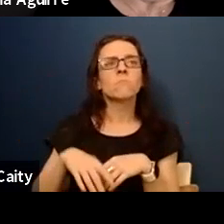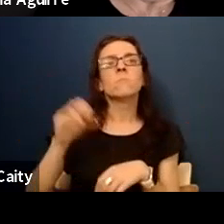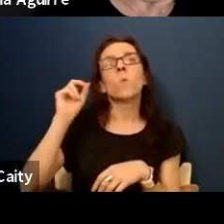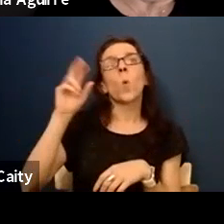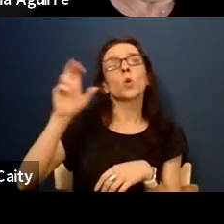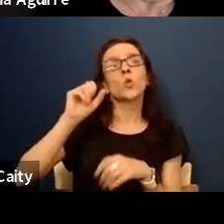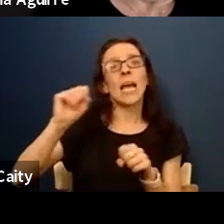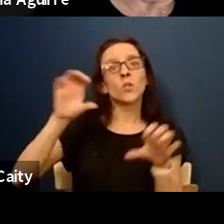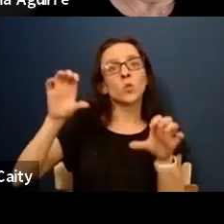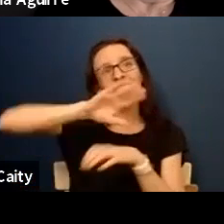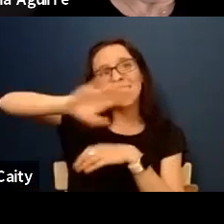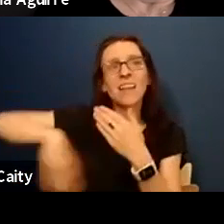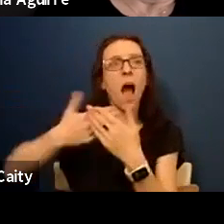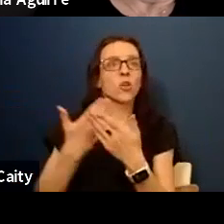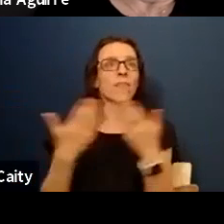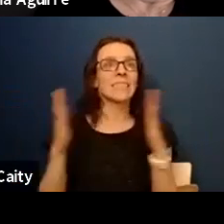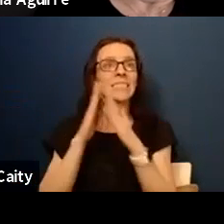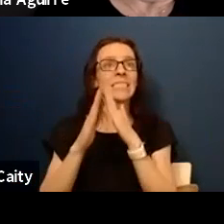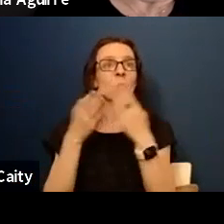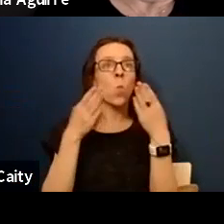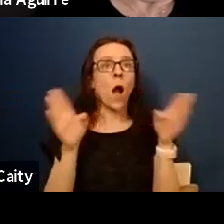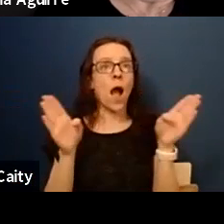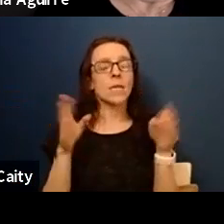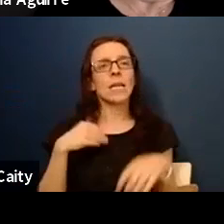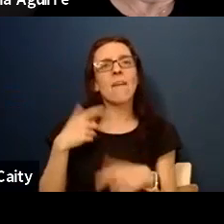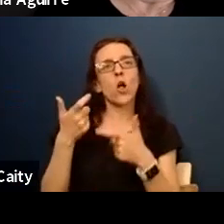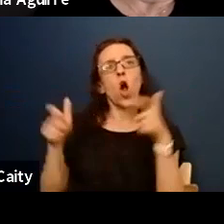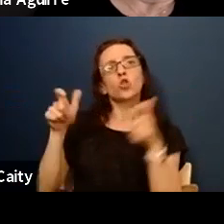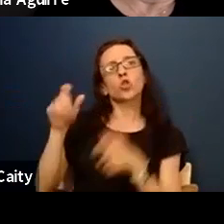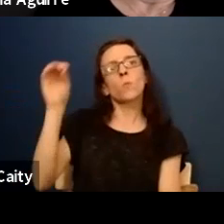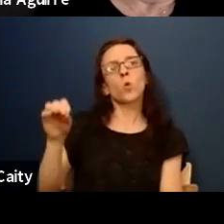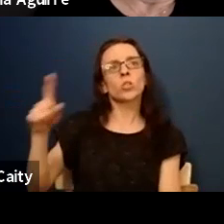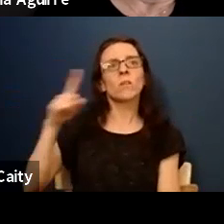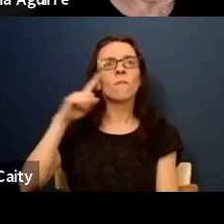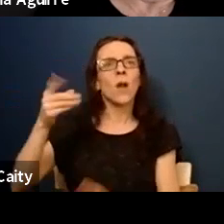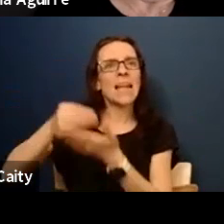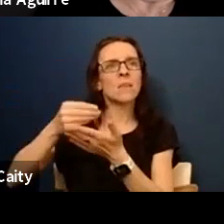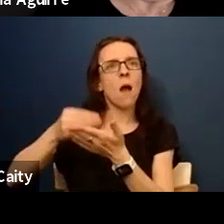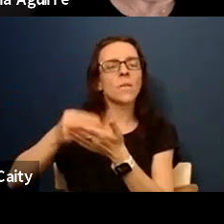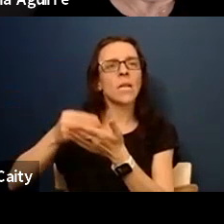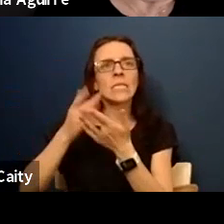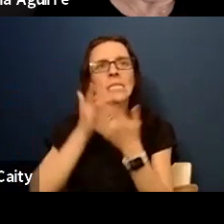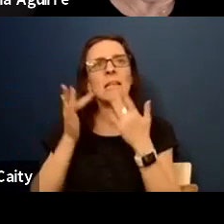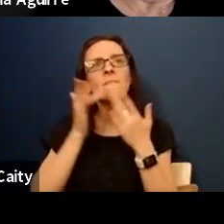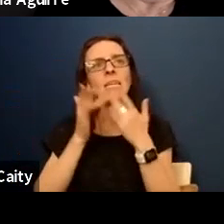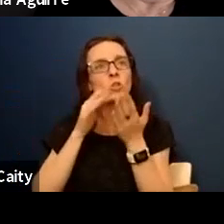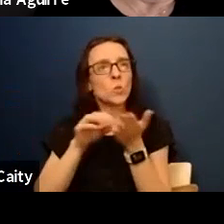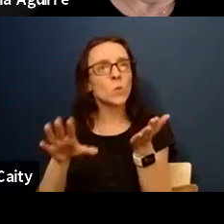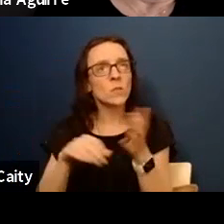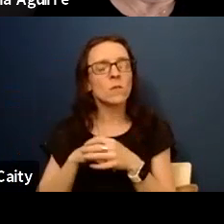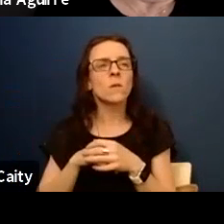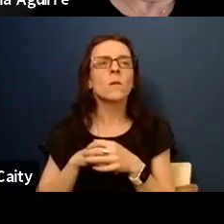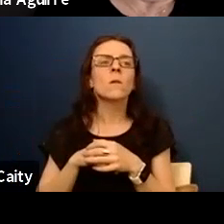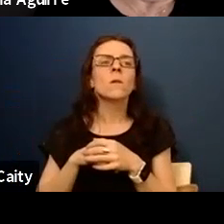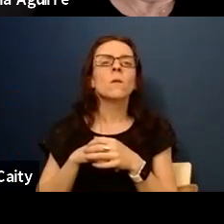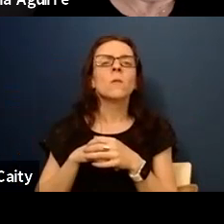thing citywide and have a larger proportion for economically disadvantaged students. But I think the tiers